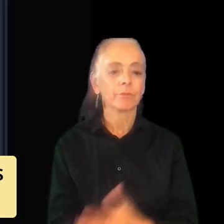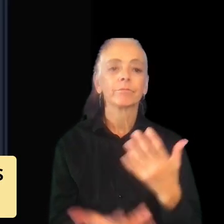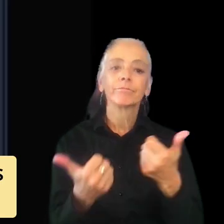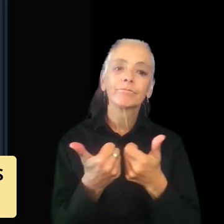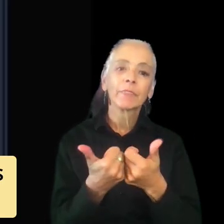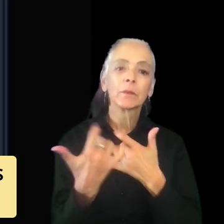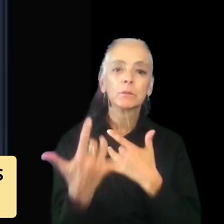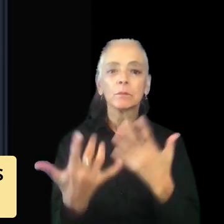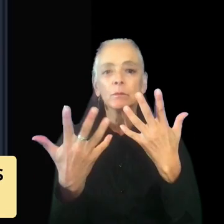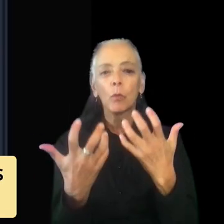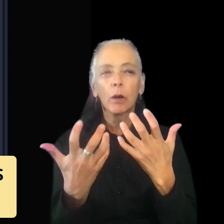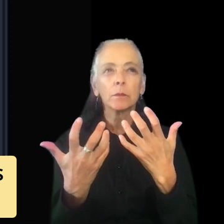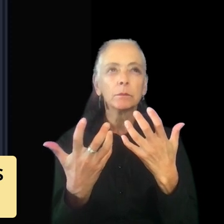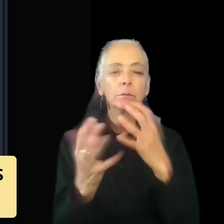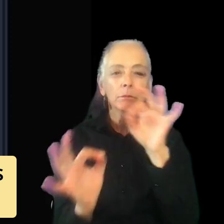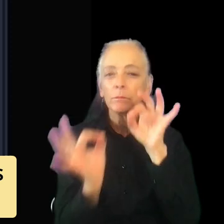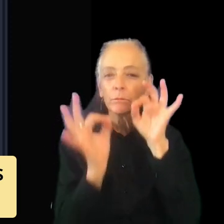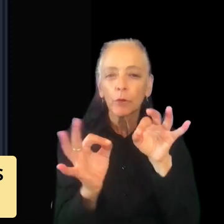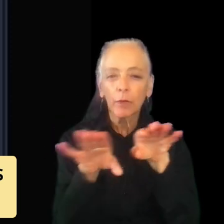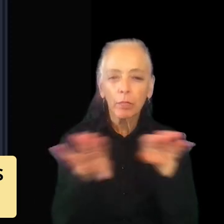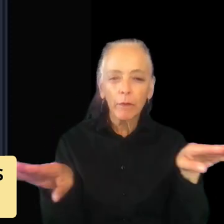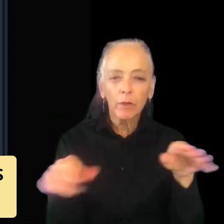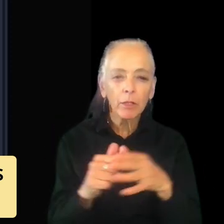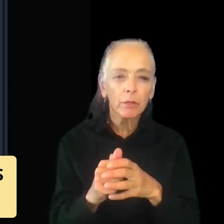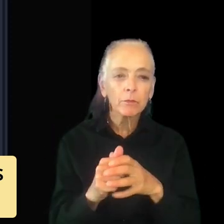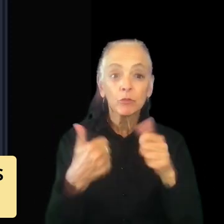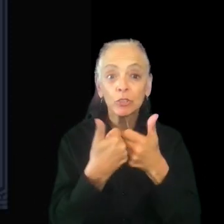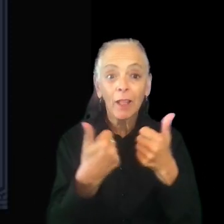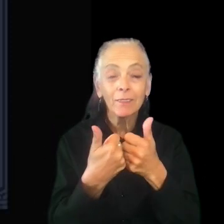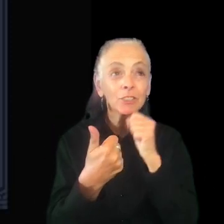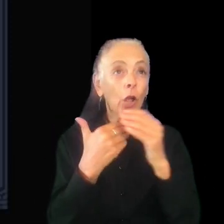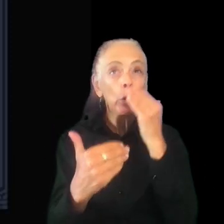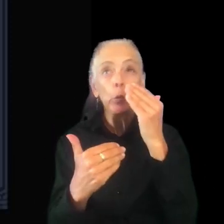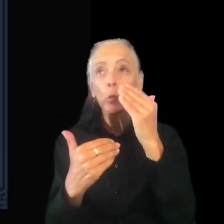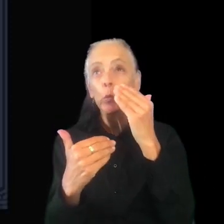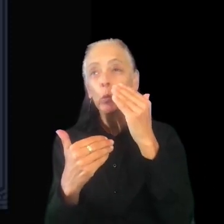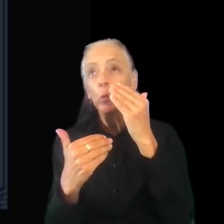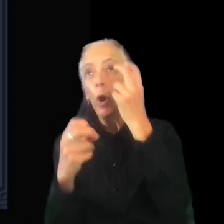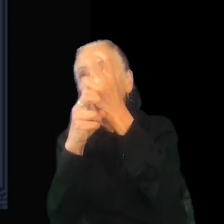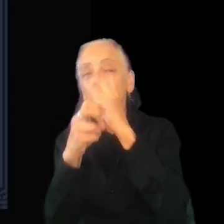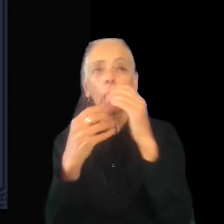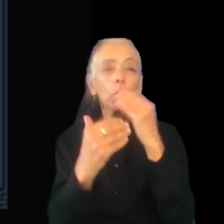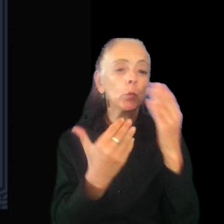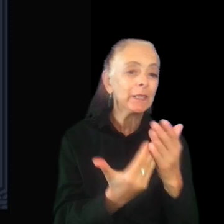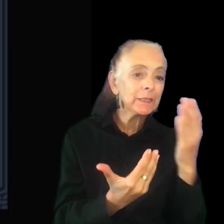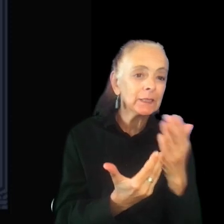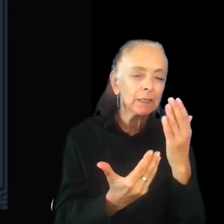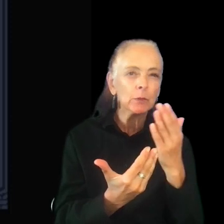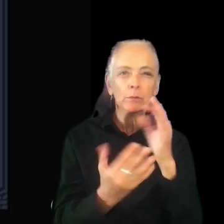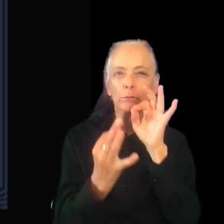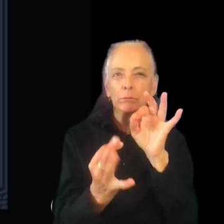Now, in games, we usually want games to be at this ideal level of challenge, where it's not too easy, but not too hard. It's just right in